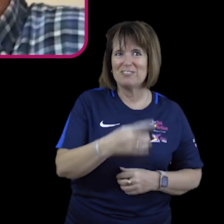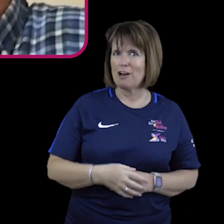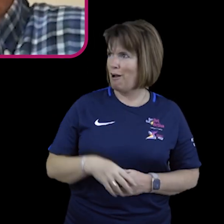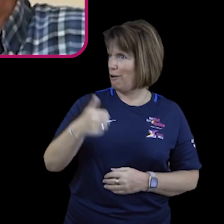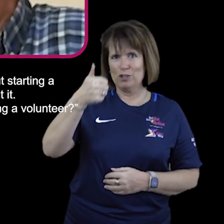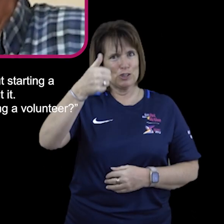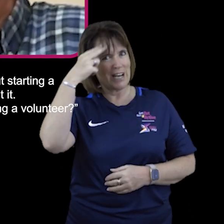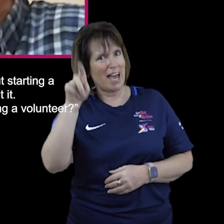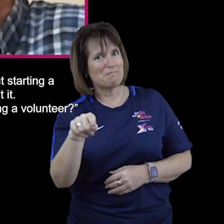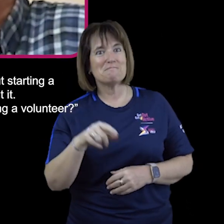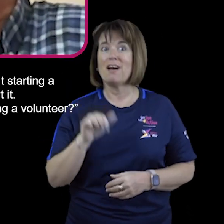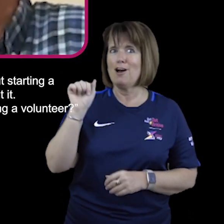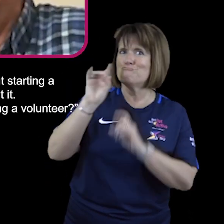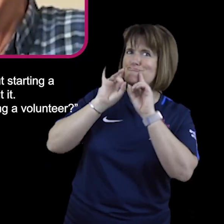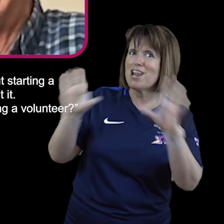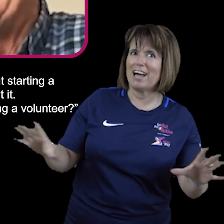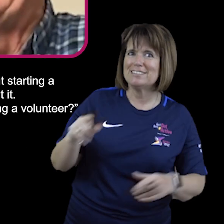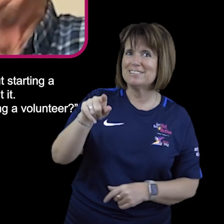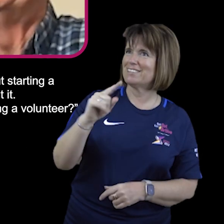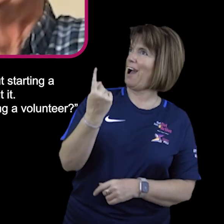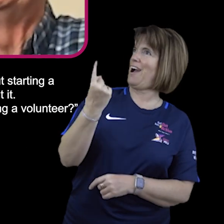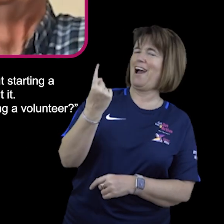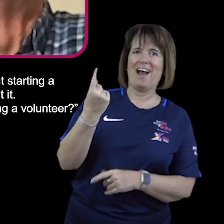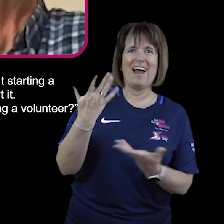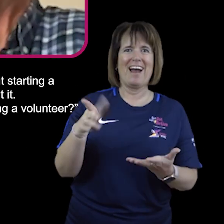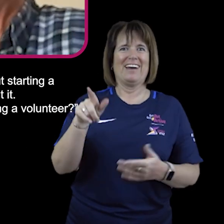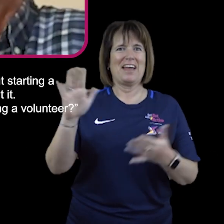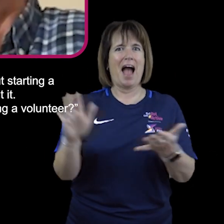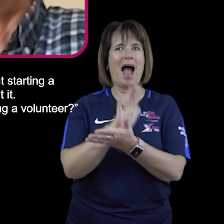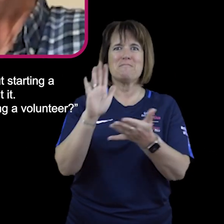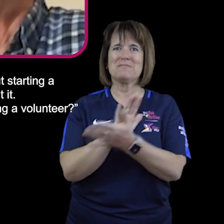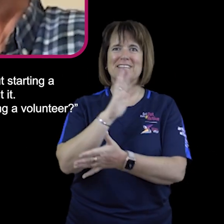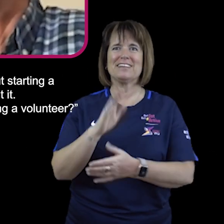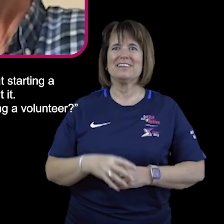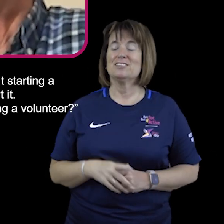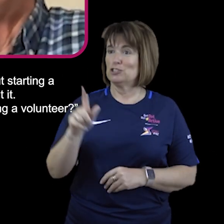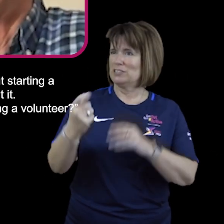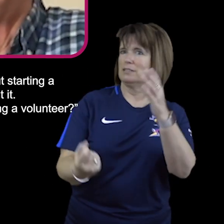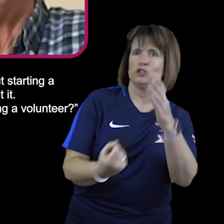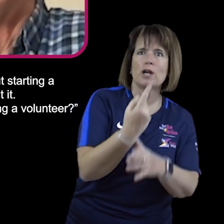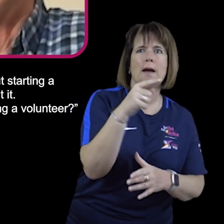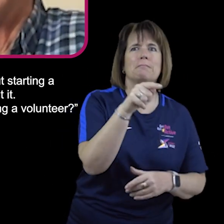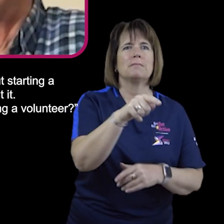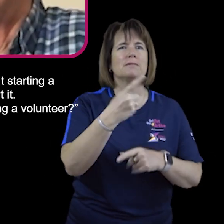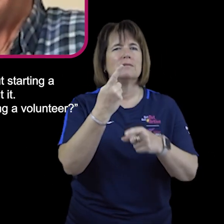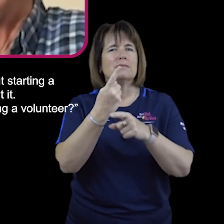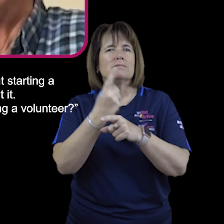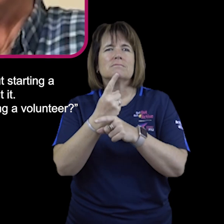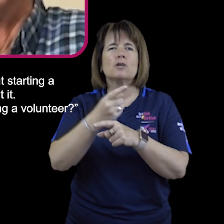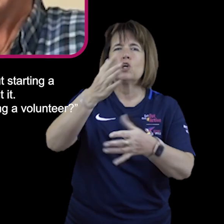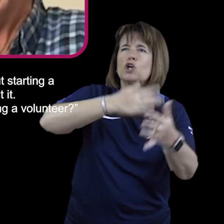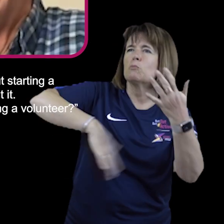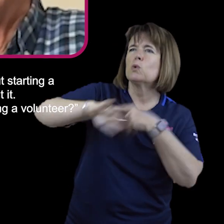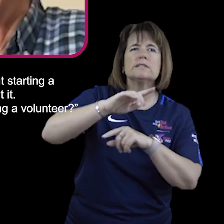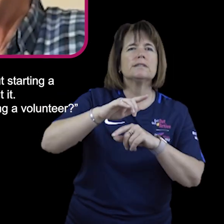It's a good name, isn't it? Brilliant. One of these names you've got to be having. She turned up and talked about starting a community garden at